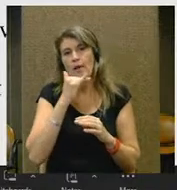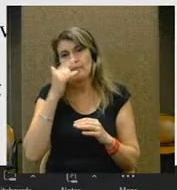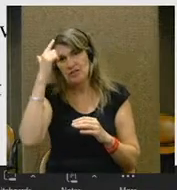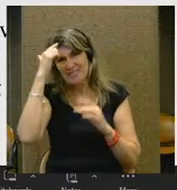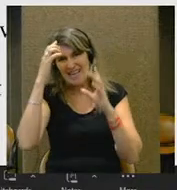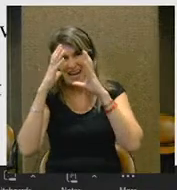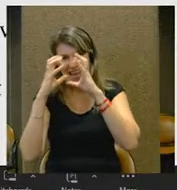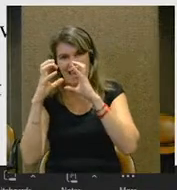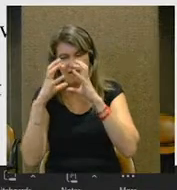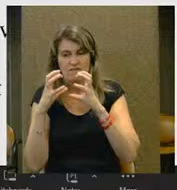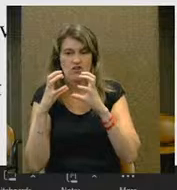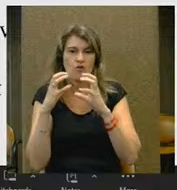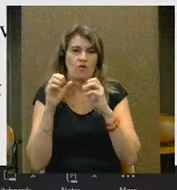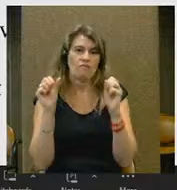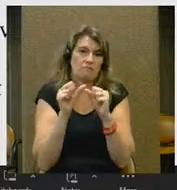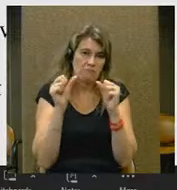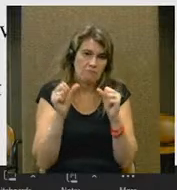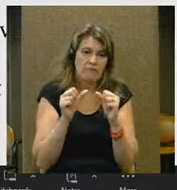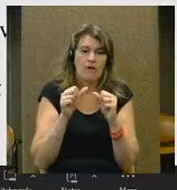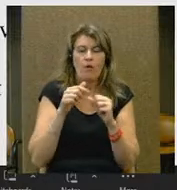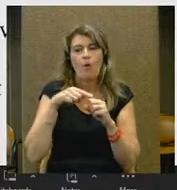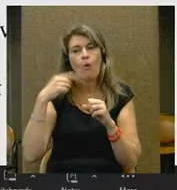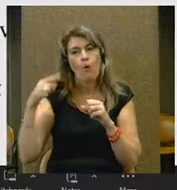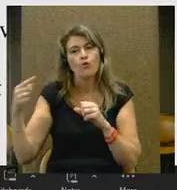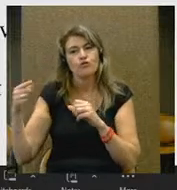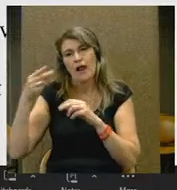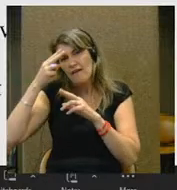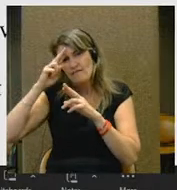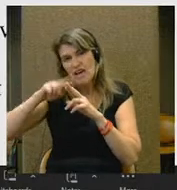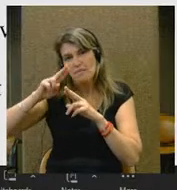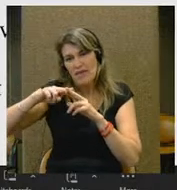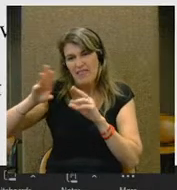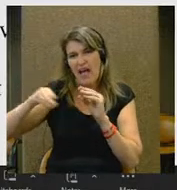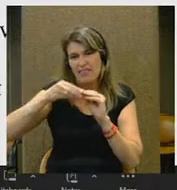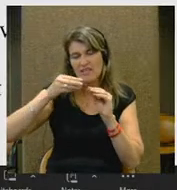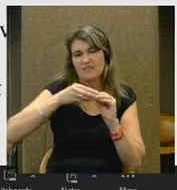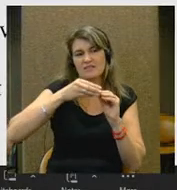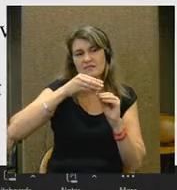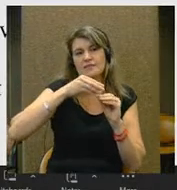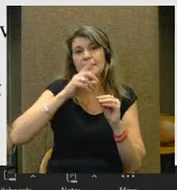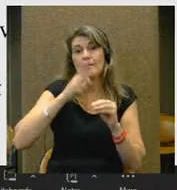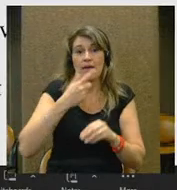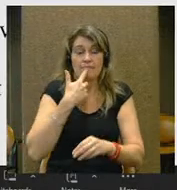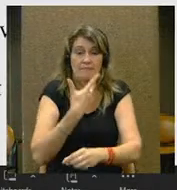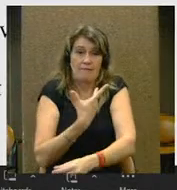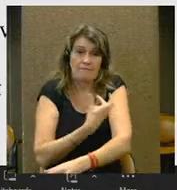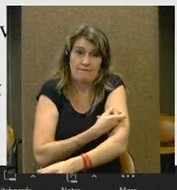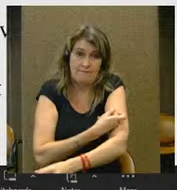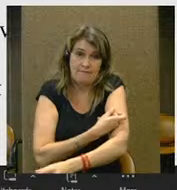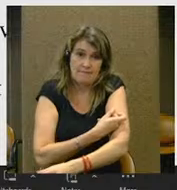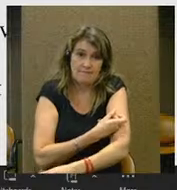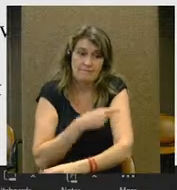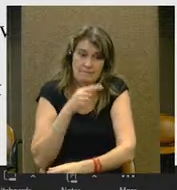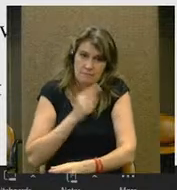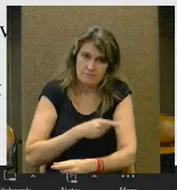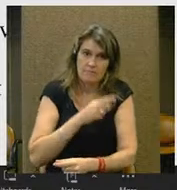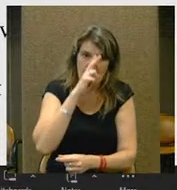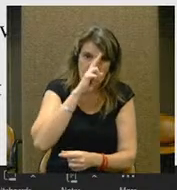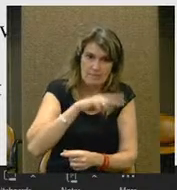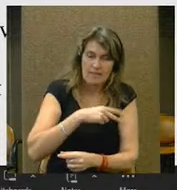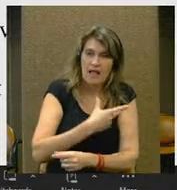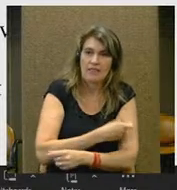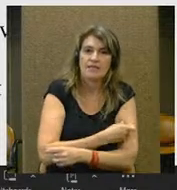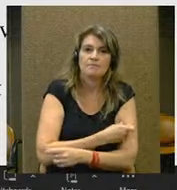illnesses related to injection drug use. Although I should say, and depending on where you are in the United States, there are people that